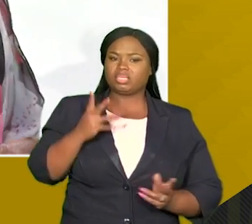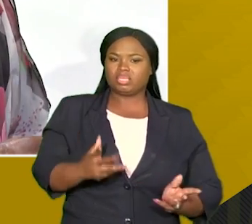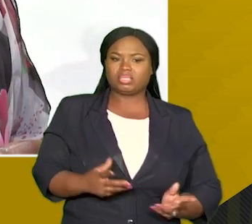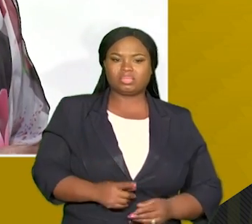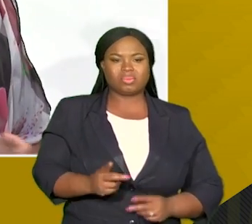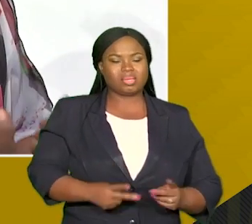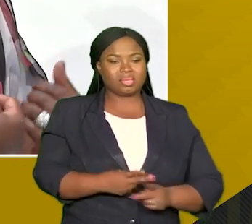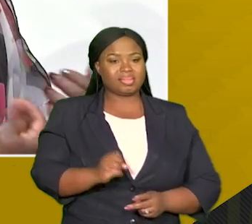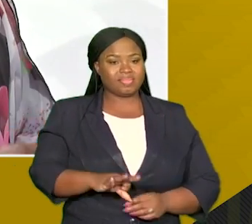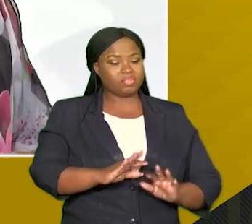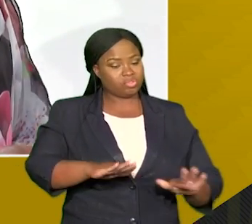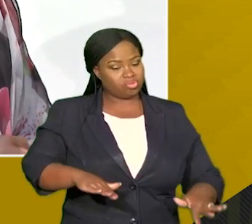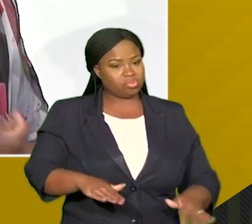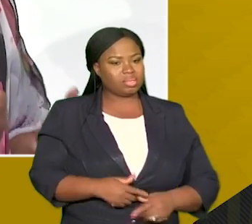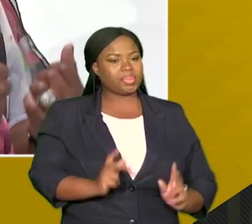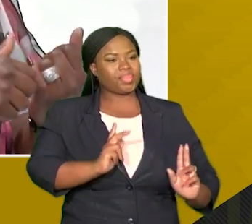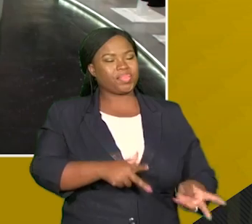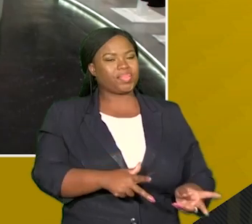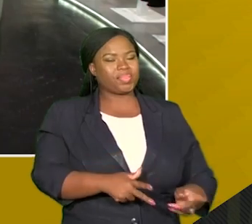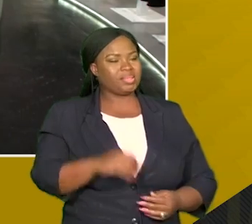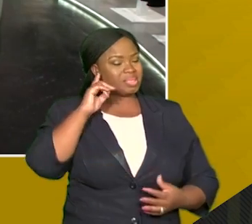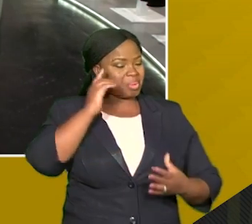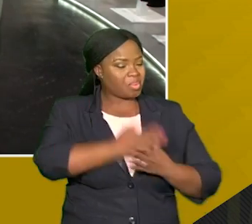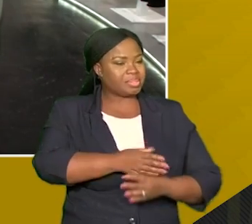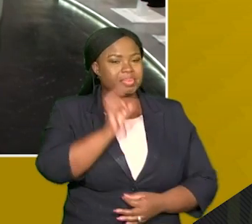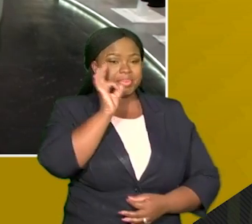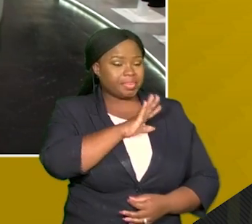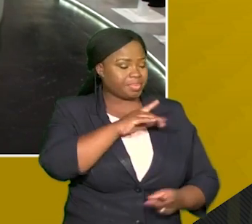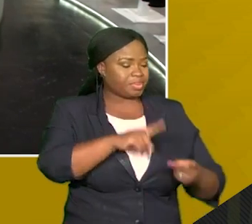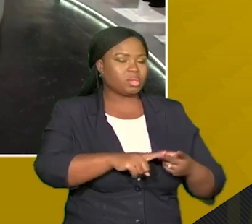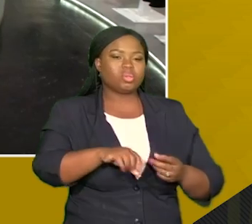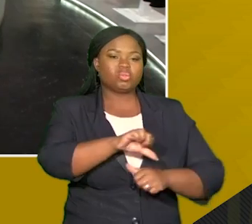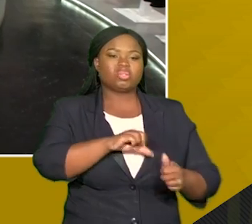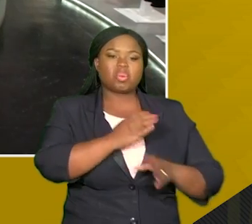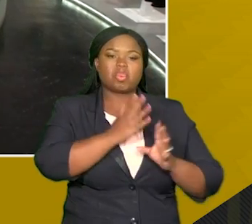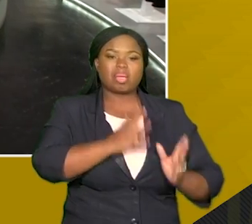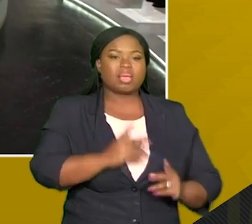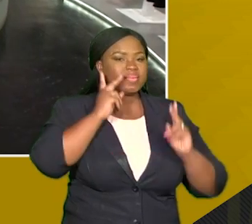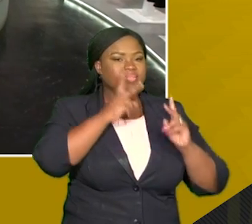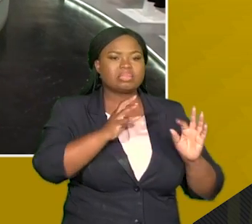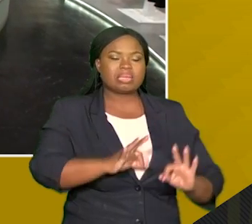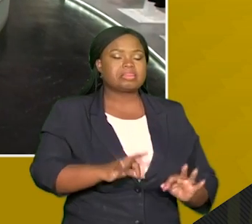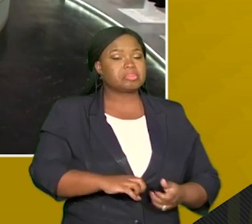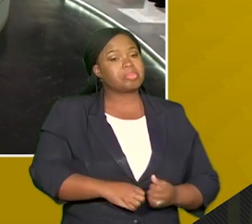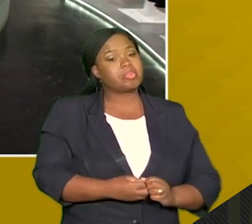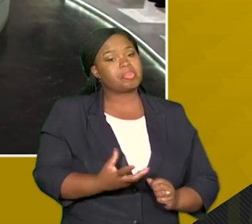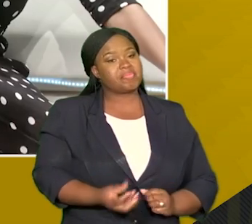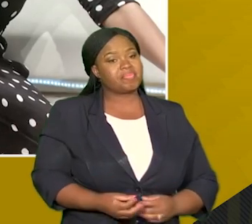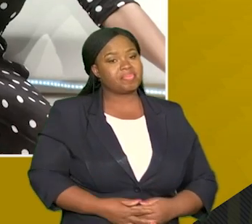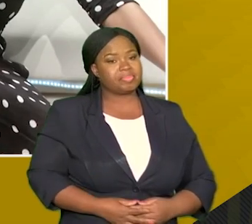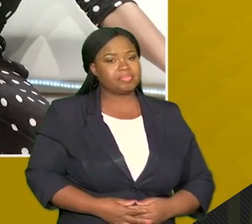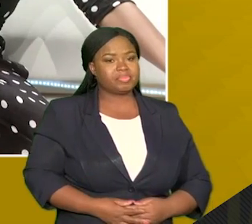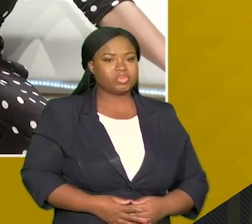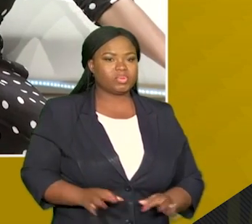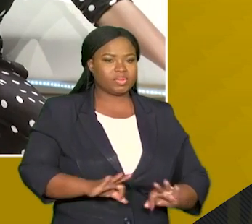if they are kids and they are left alone, akuna psychologist, akuna social worker coming to see them. Right, it's a problem. We do have a